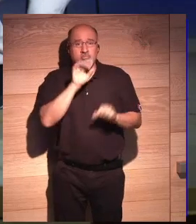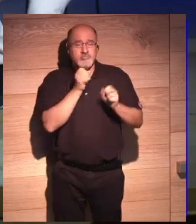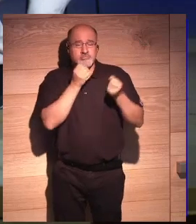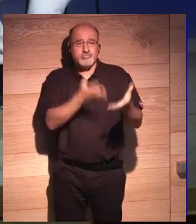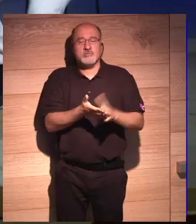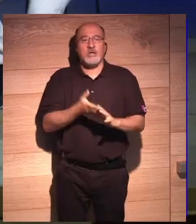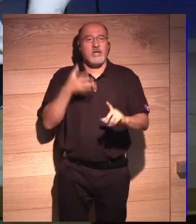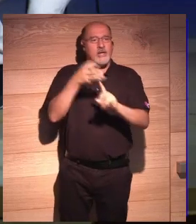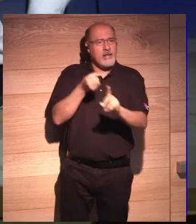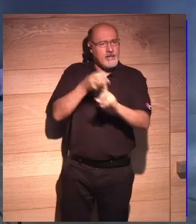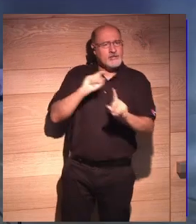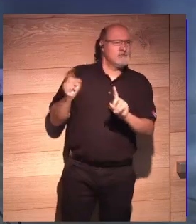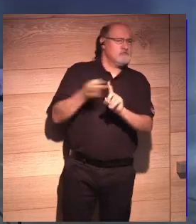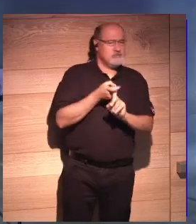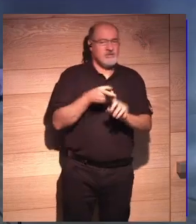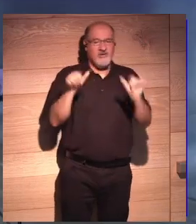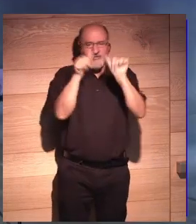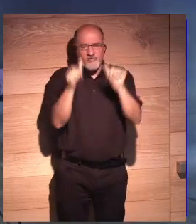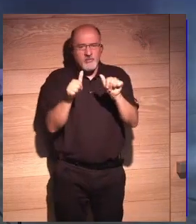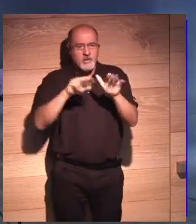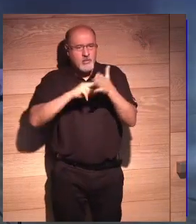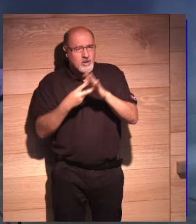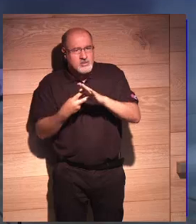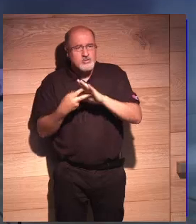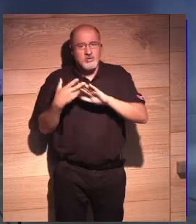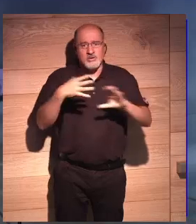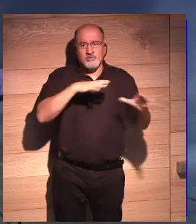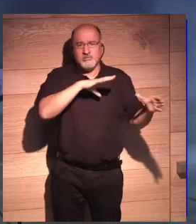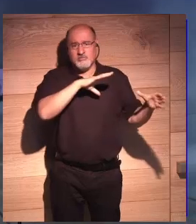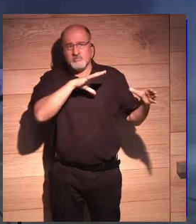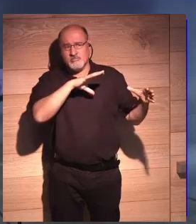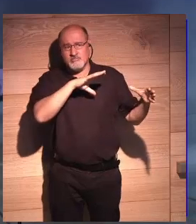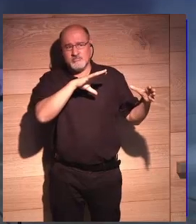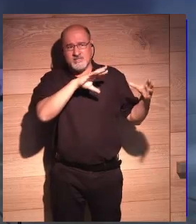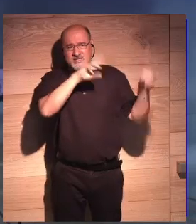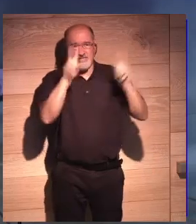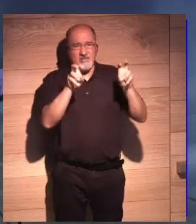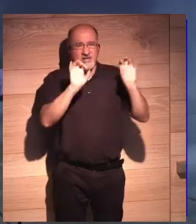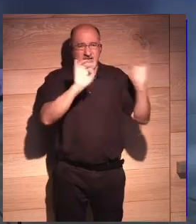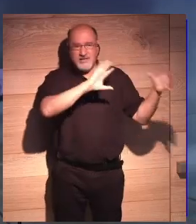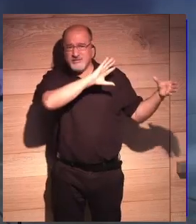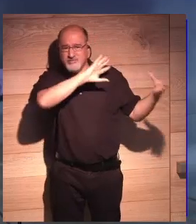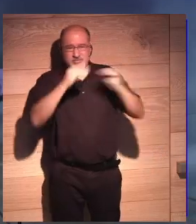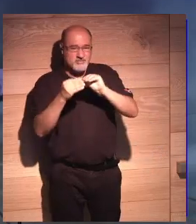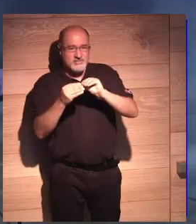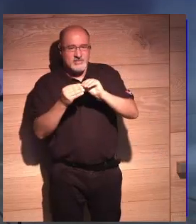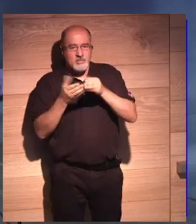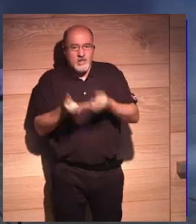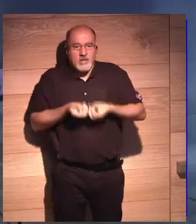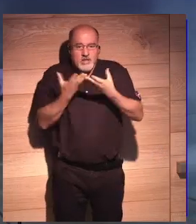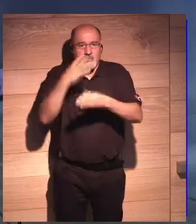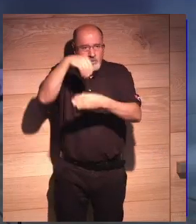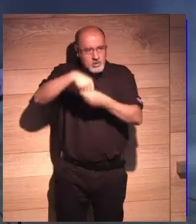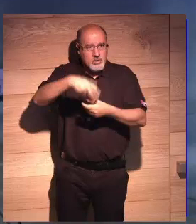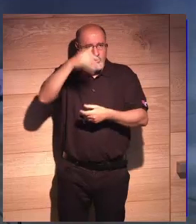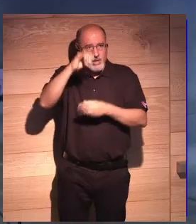to speak about what challenges are ahead of us, what, how you tackle all this that at